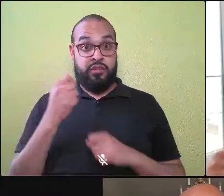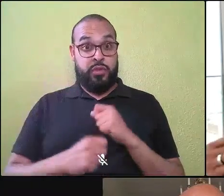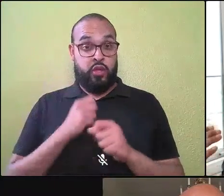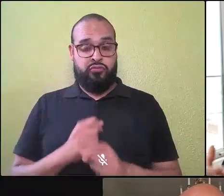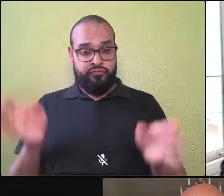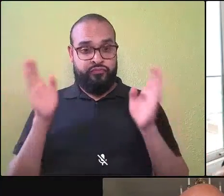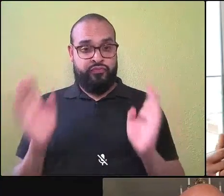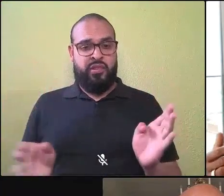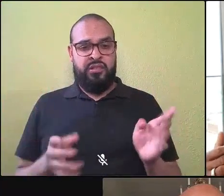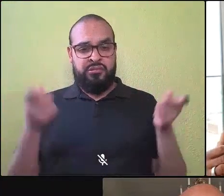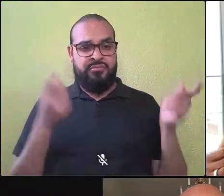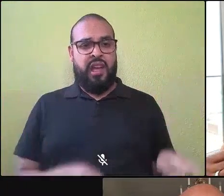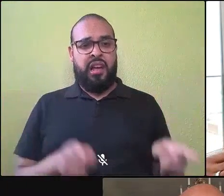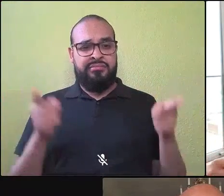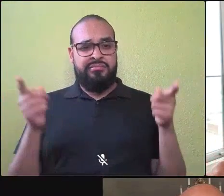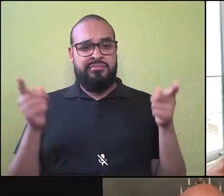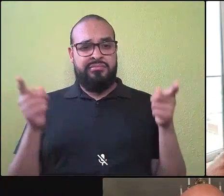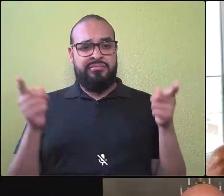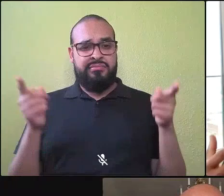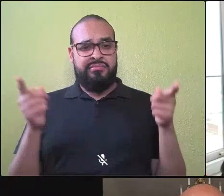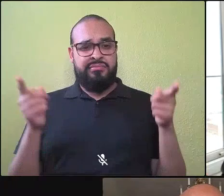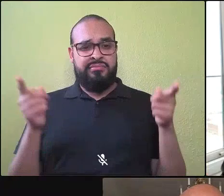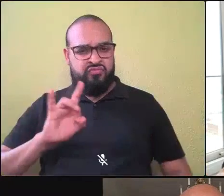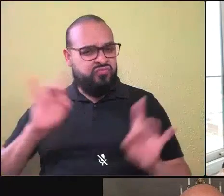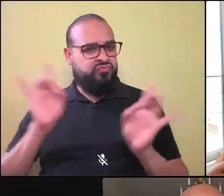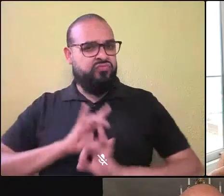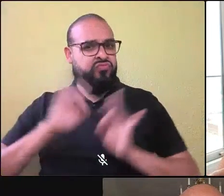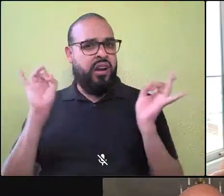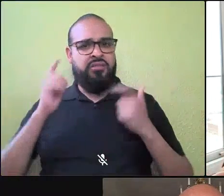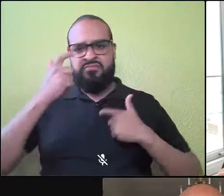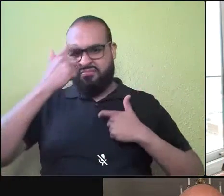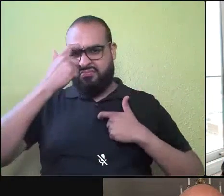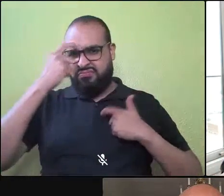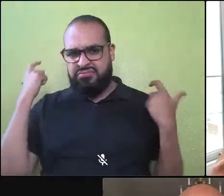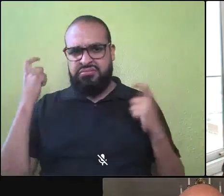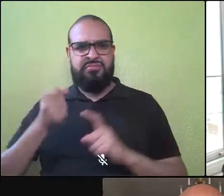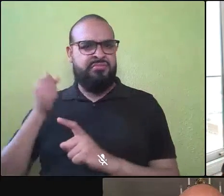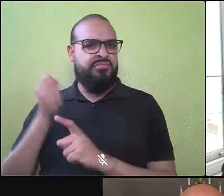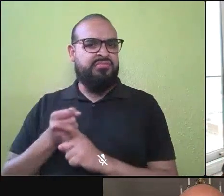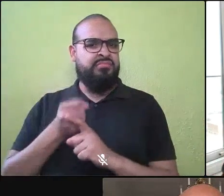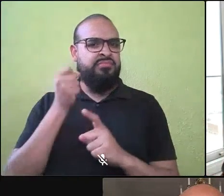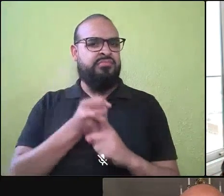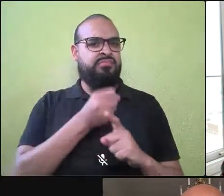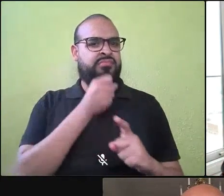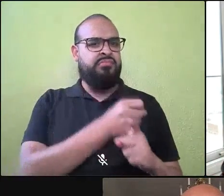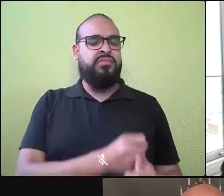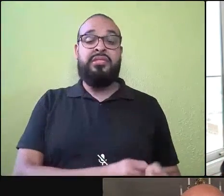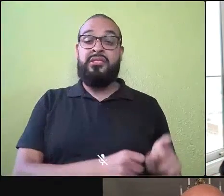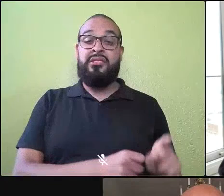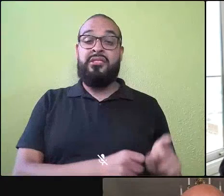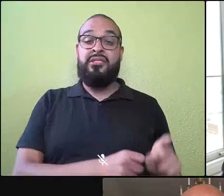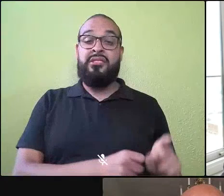the pandemic and mass. With managing these communities, how have you had to like,